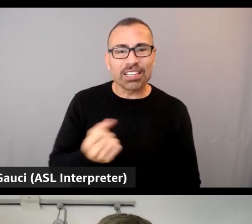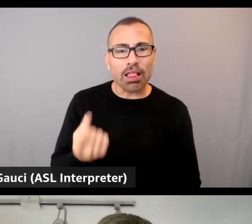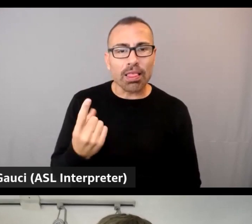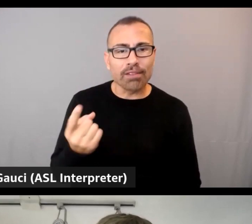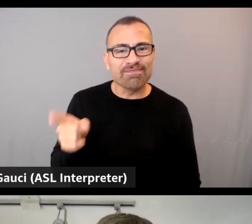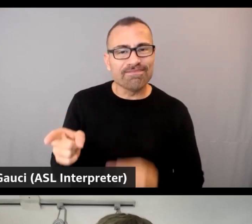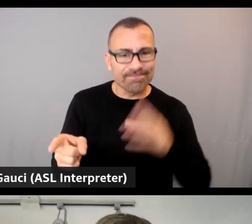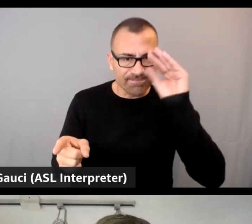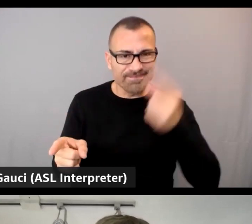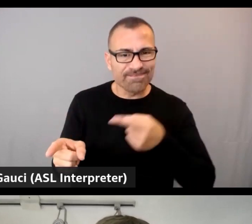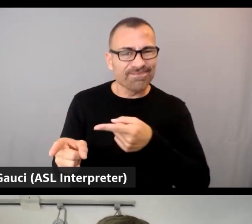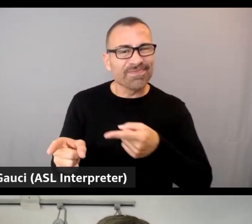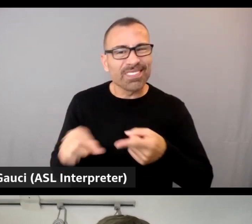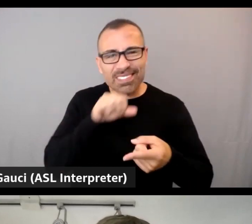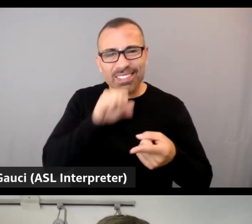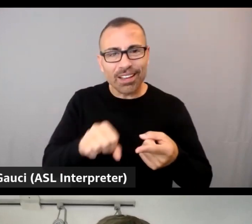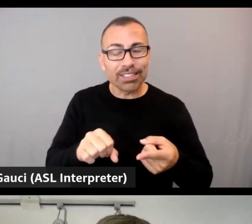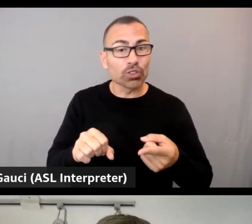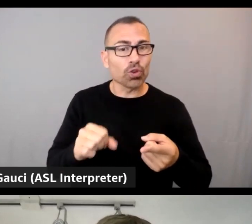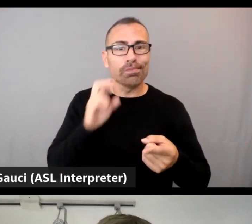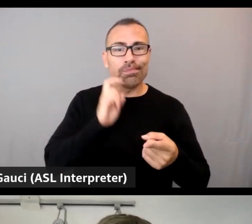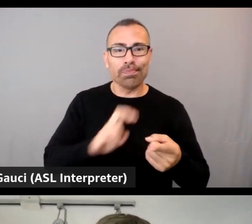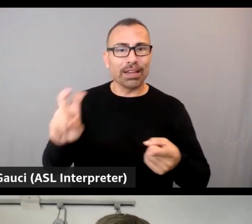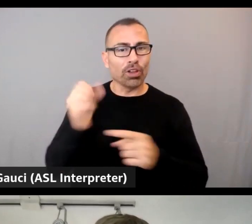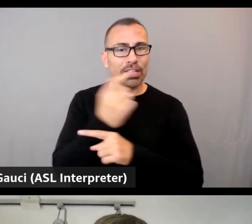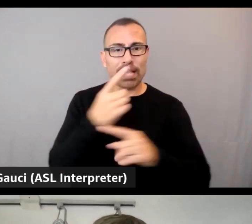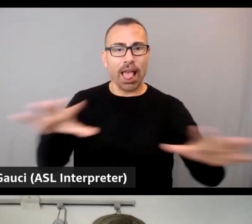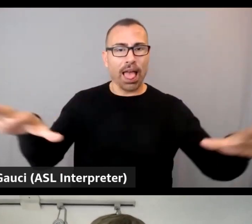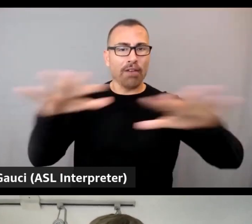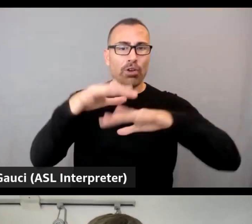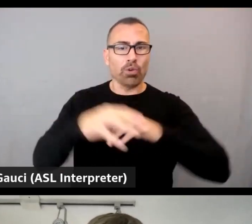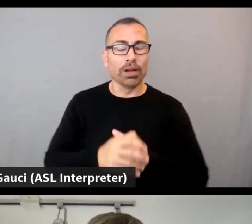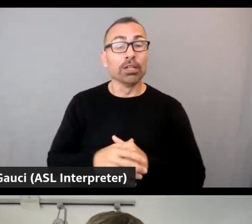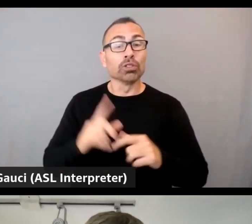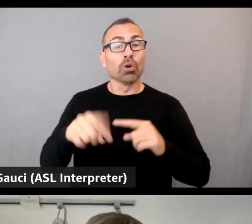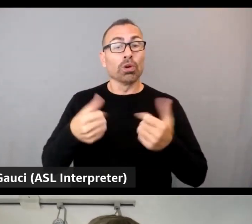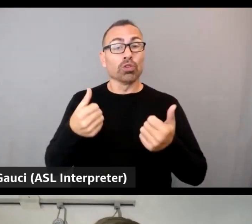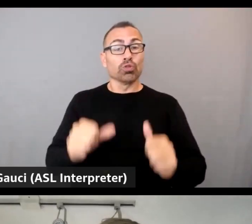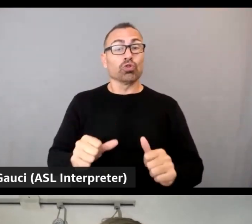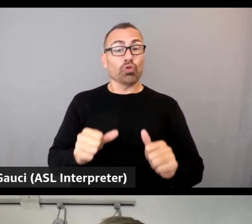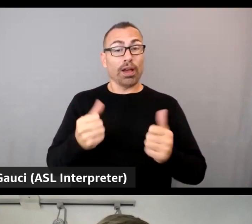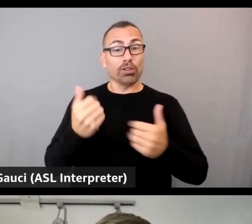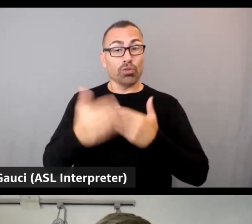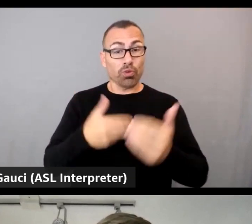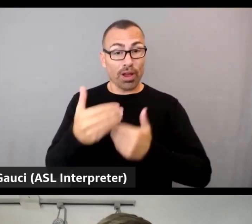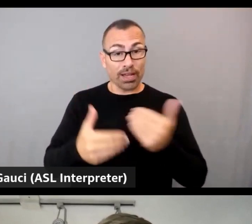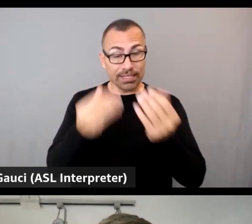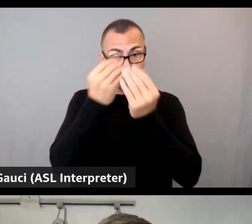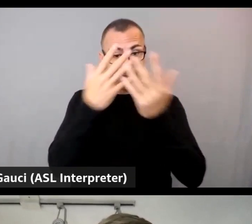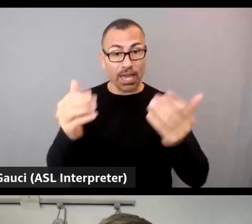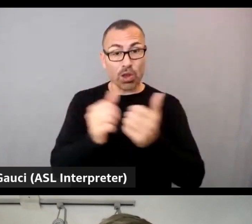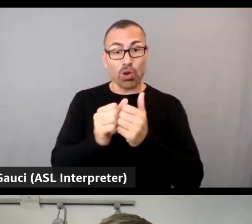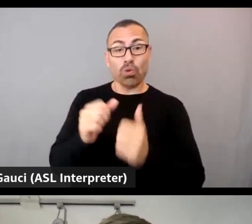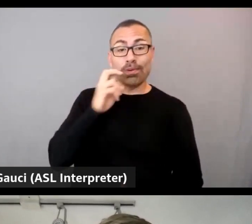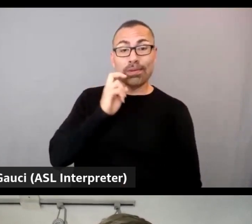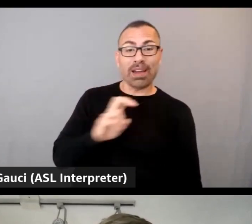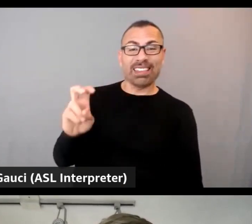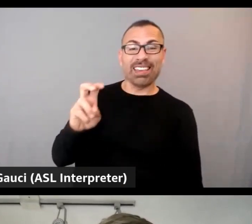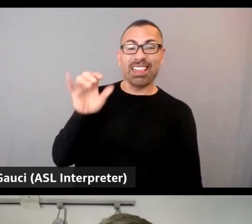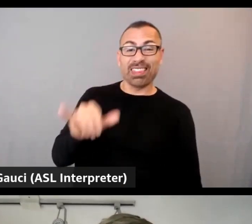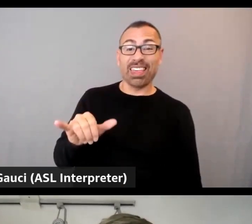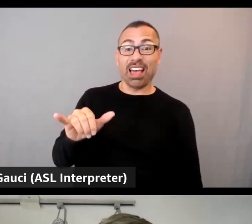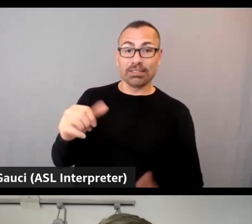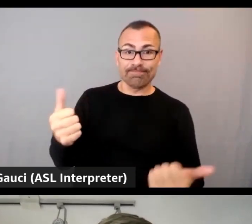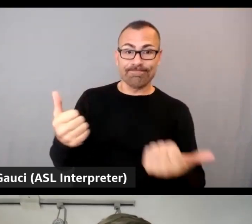And when you try to process data with Python, that's where distribution comes, or distributing Python becomes a challenge.